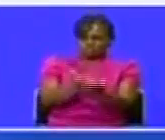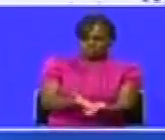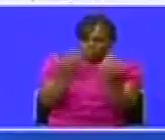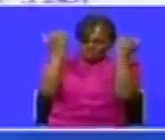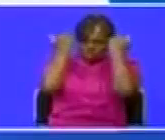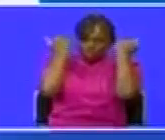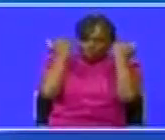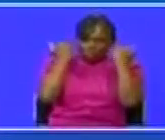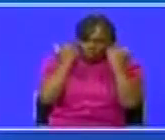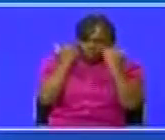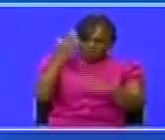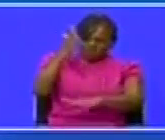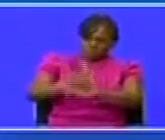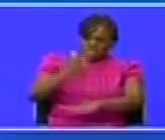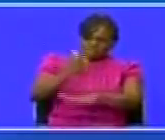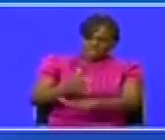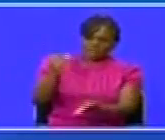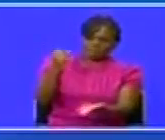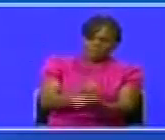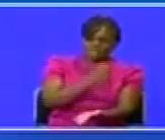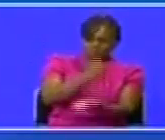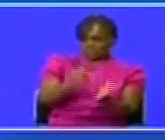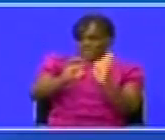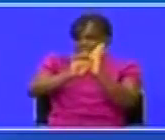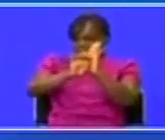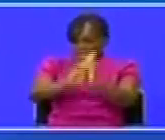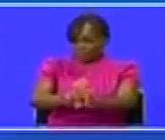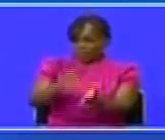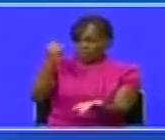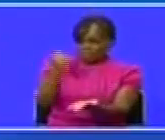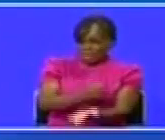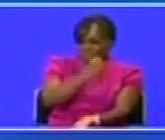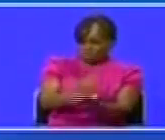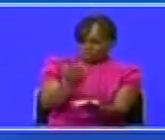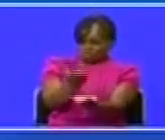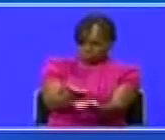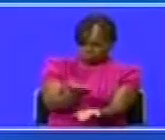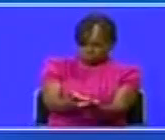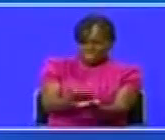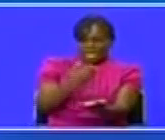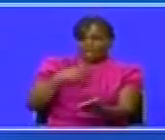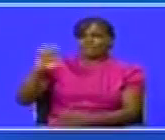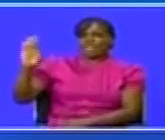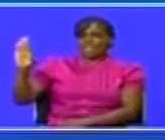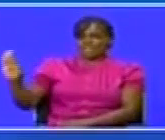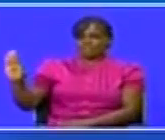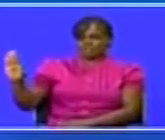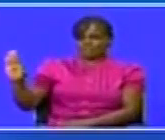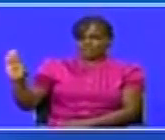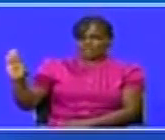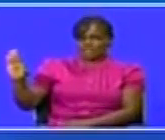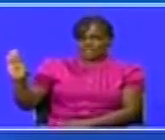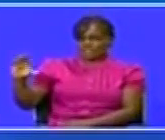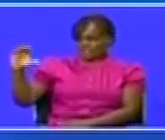court a forged passport. For instance, the passport application form has an initial F and the name Clifford has